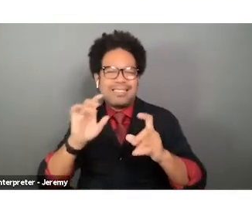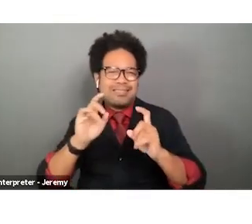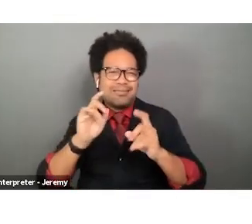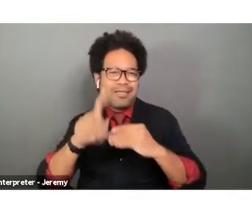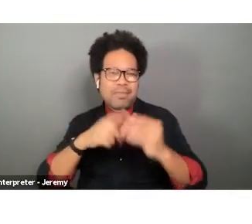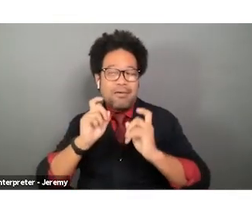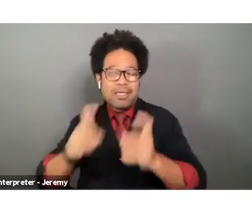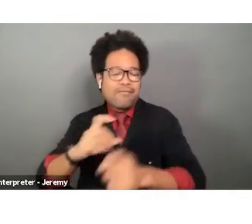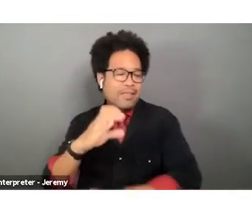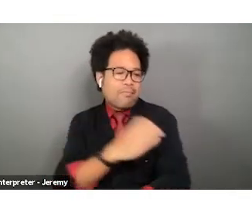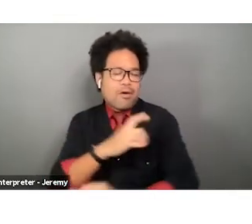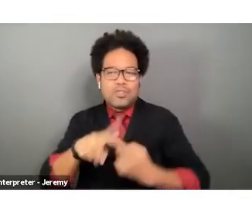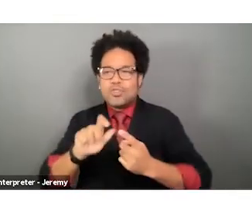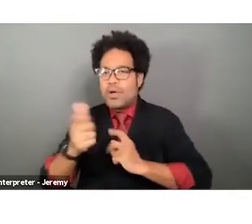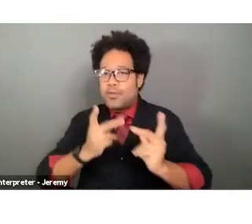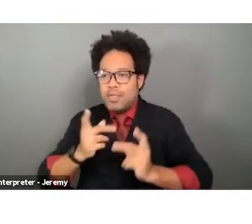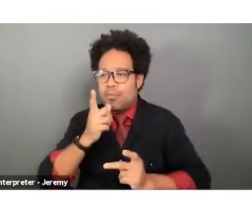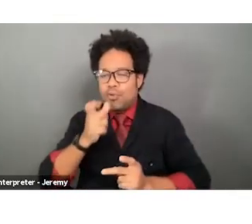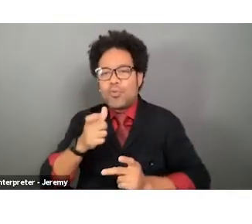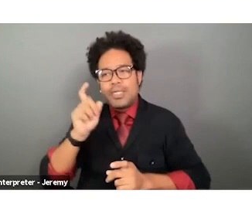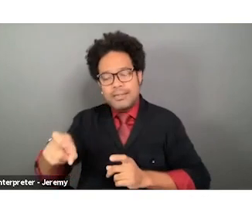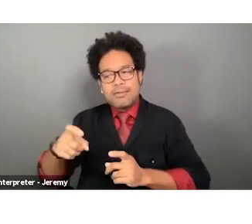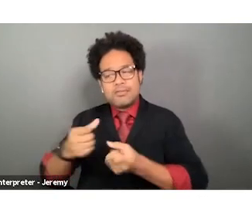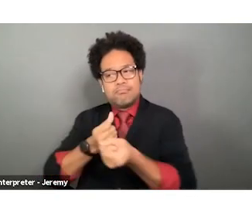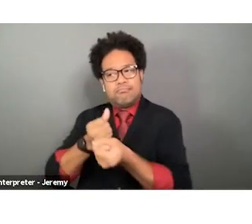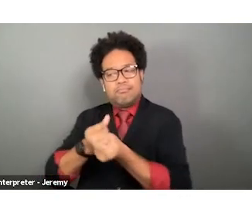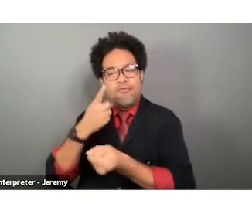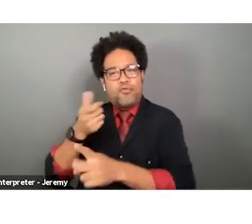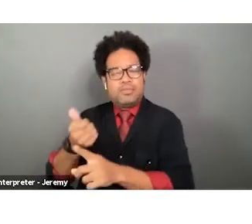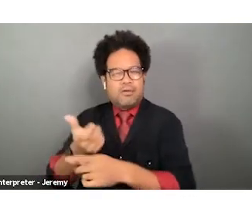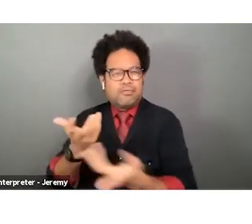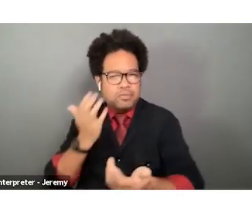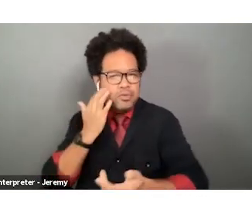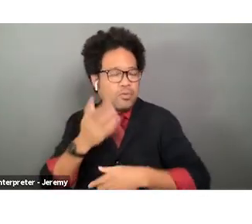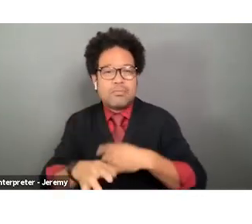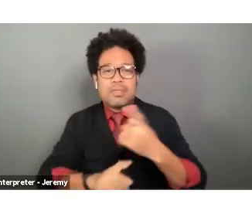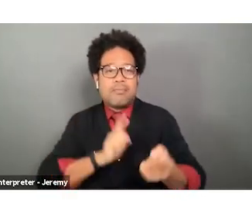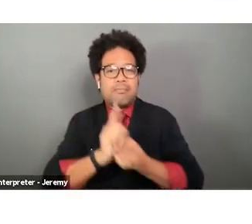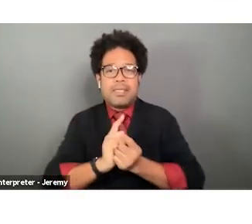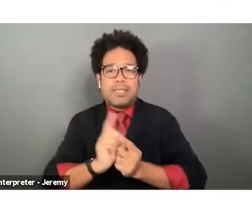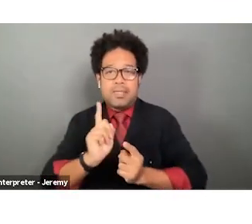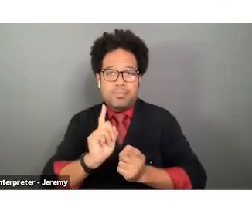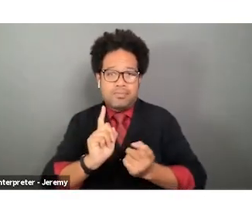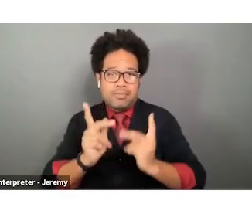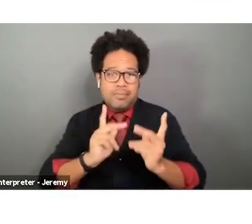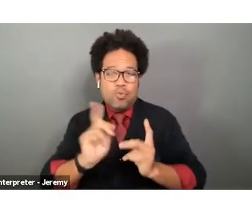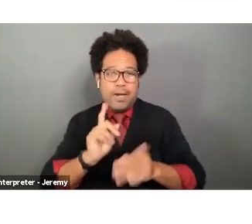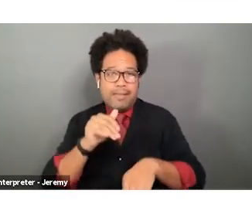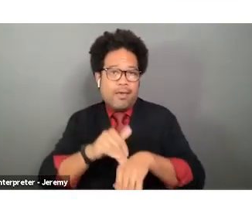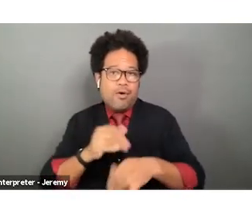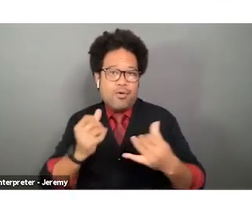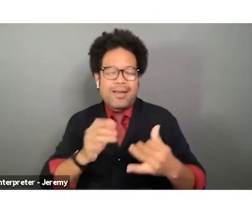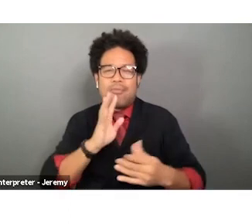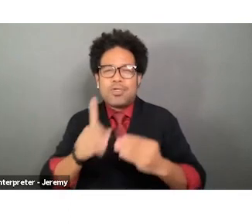to the folks who really need to learn how to advocate for themselves. Meeting people where they are. So whenever we talk about